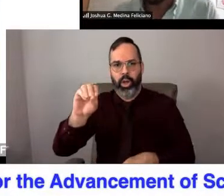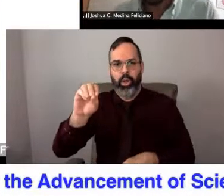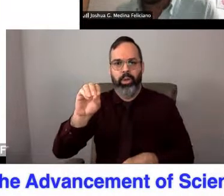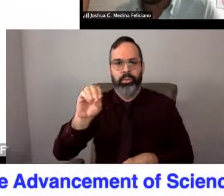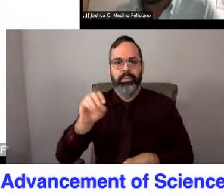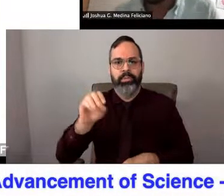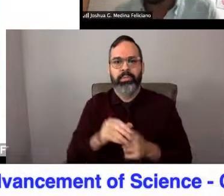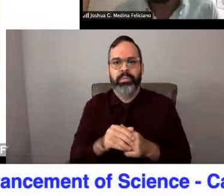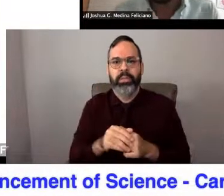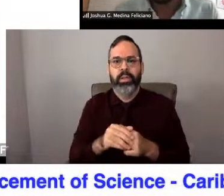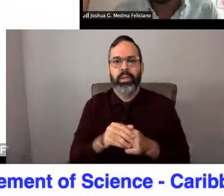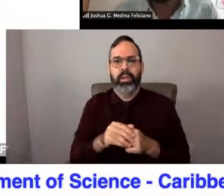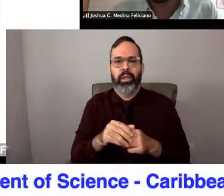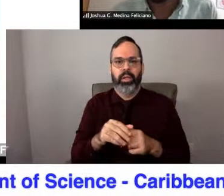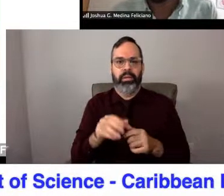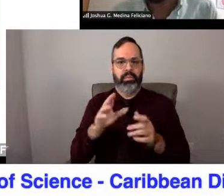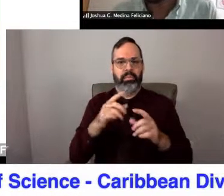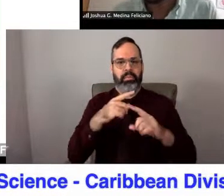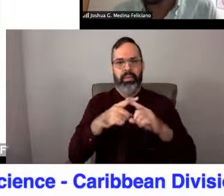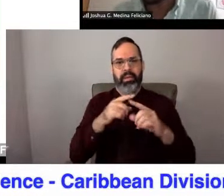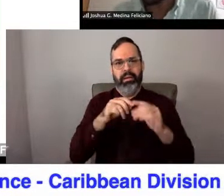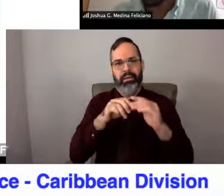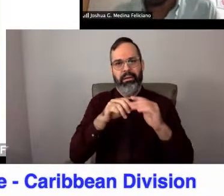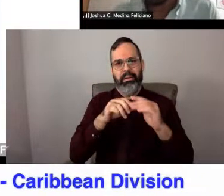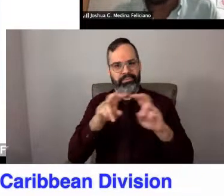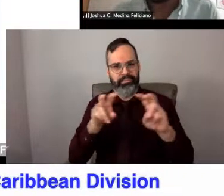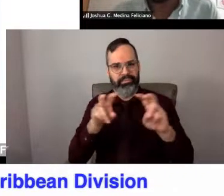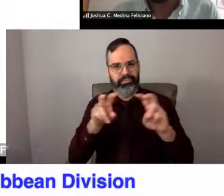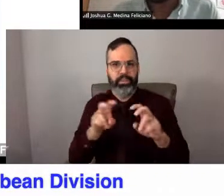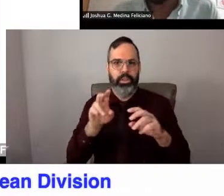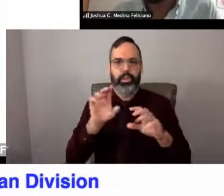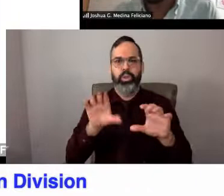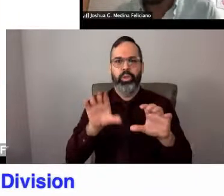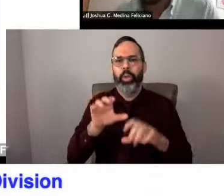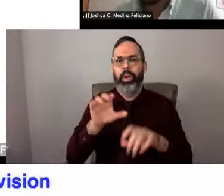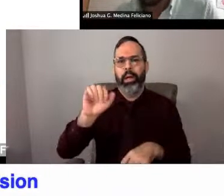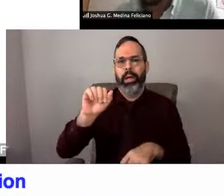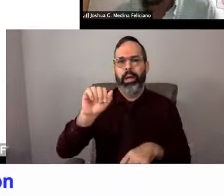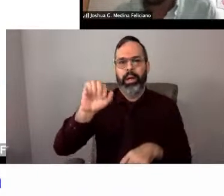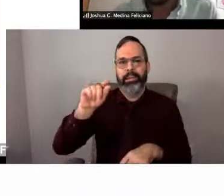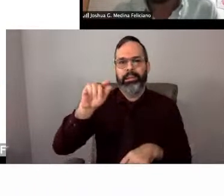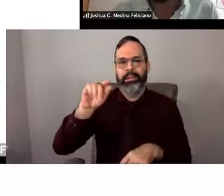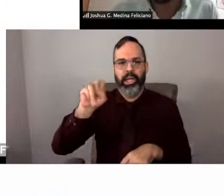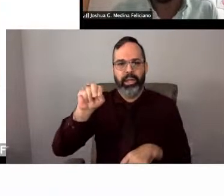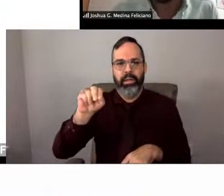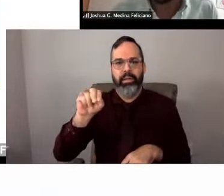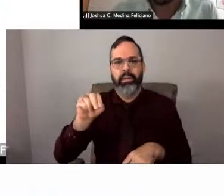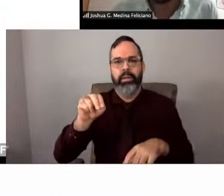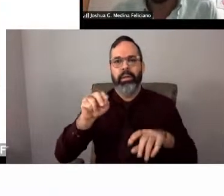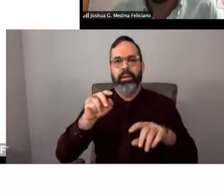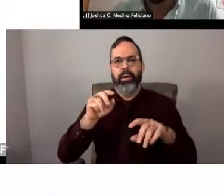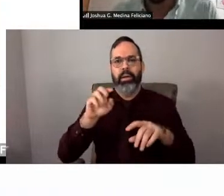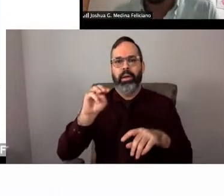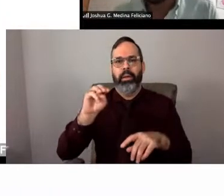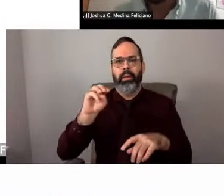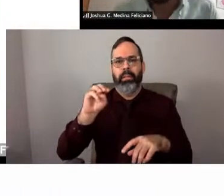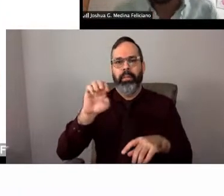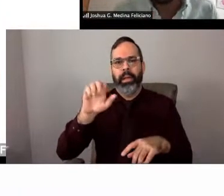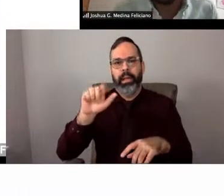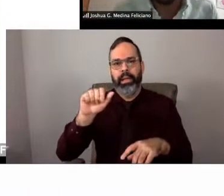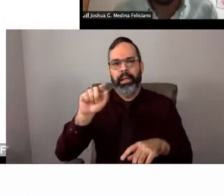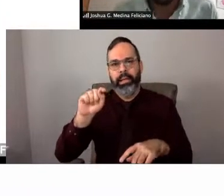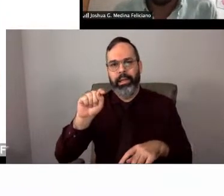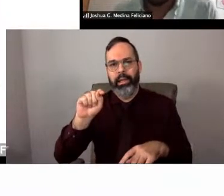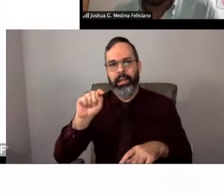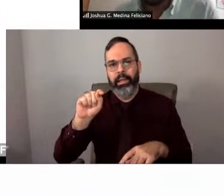was assessed by doing the characterization of different candidate gene families, transferring and orping. Next.